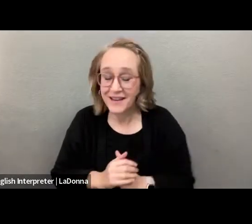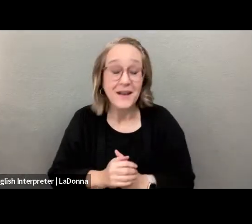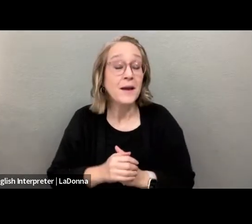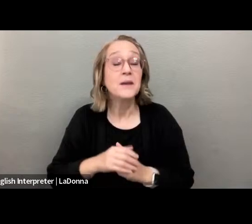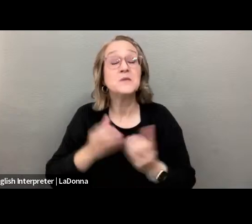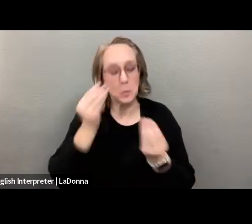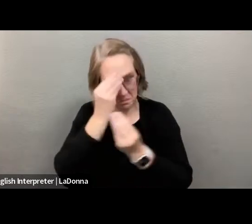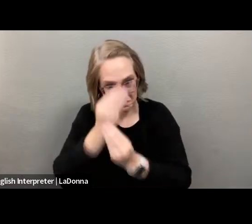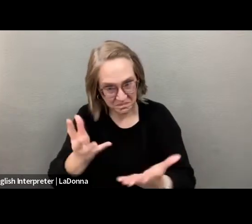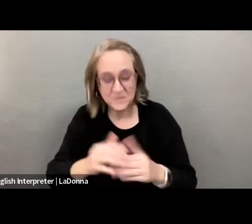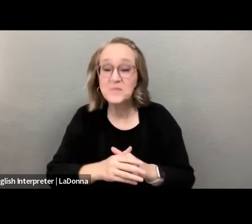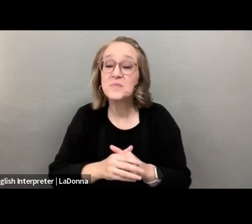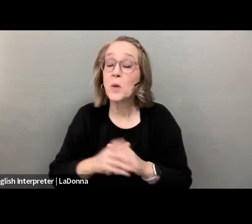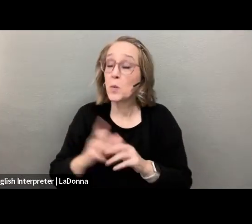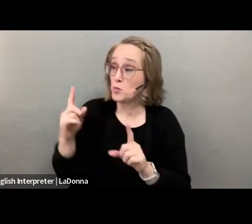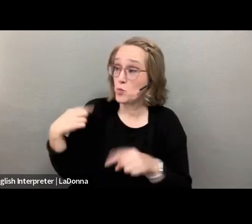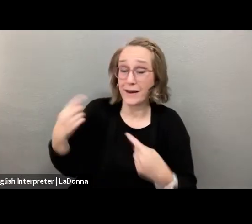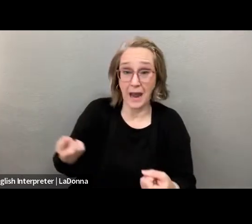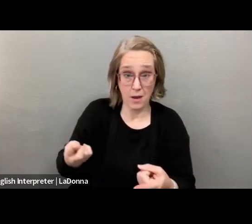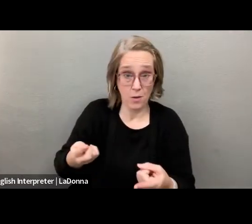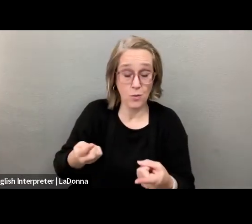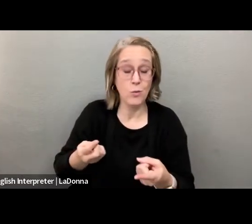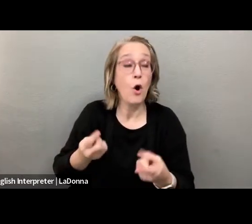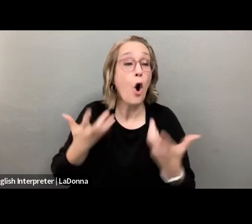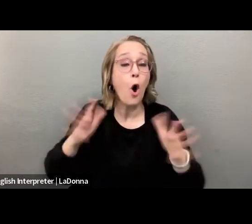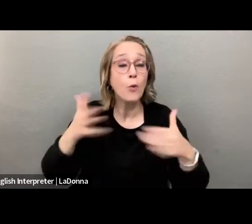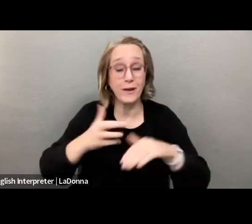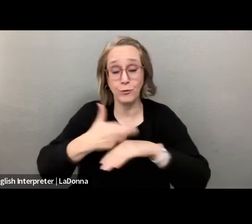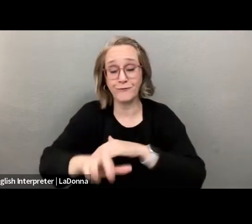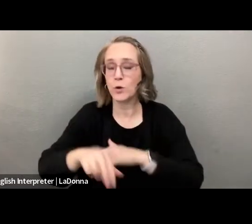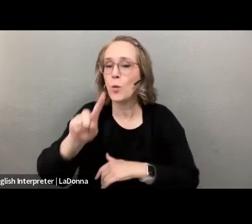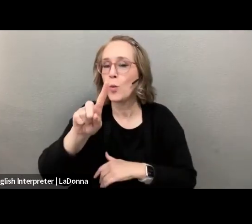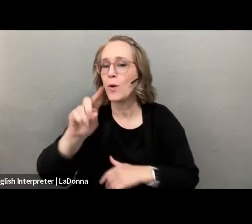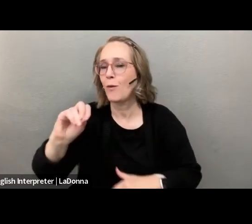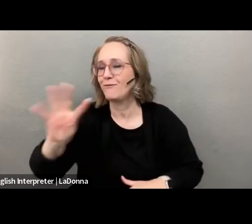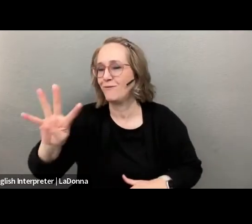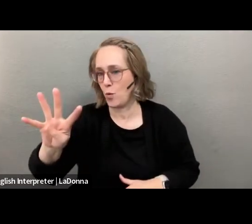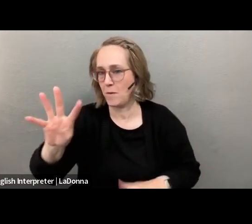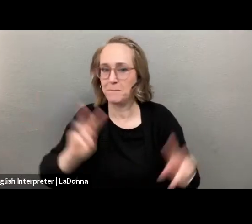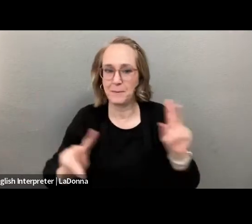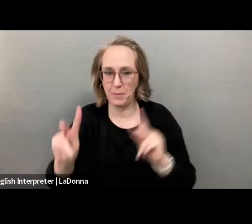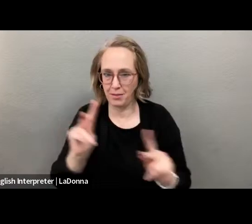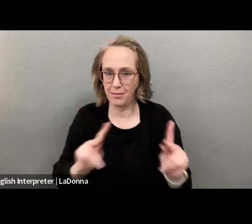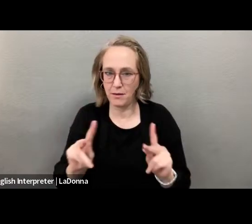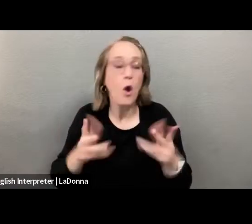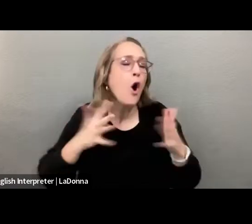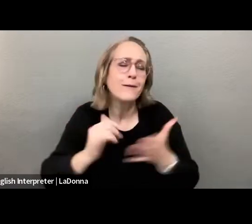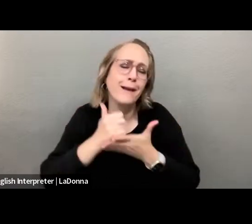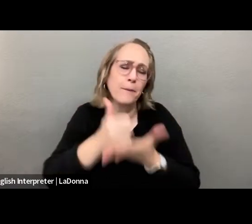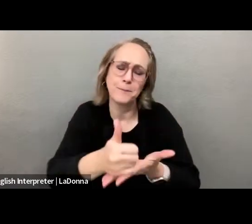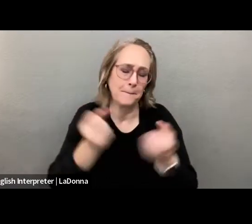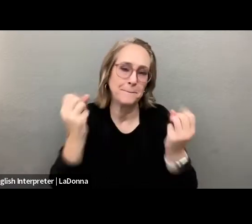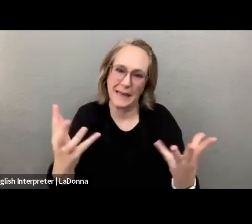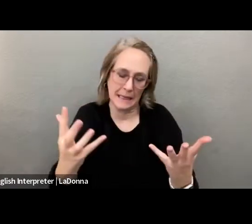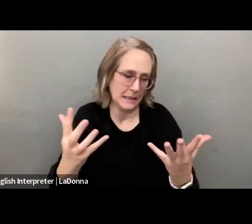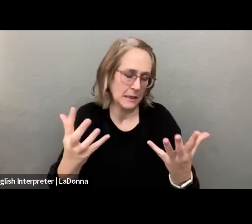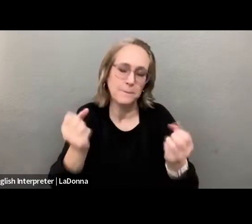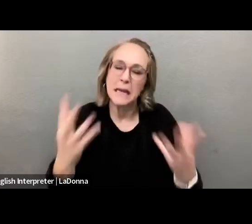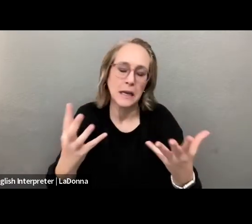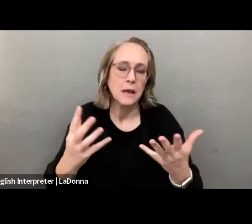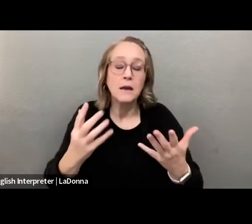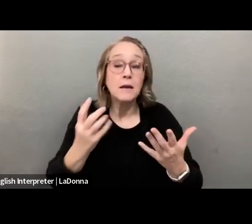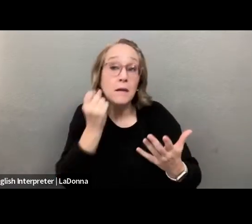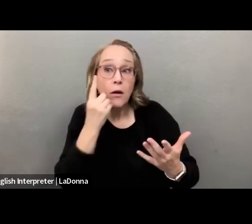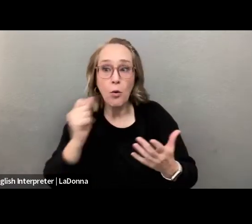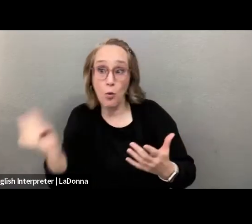over 104 people now for the program, but have assisted thousands of people because not everybody qualifies. So